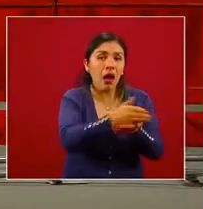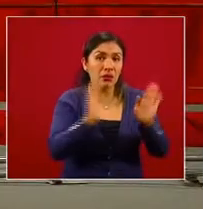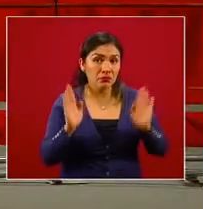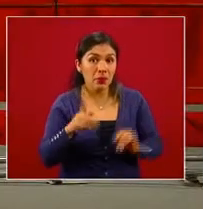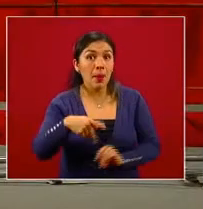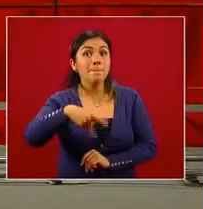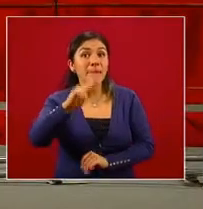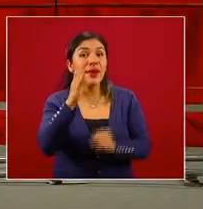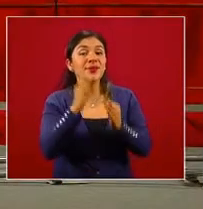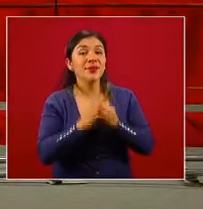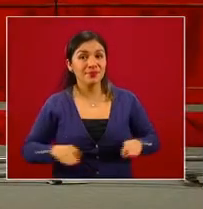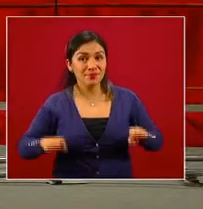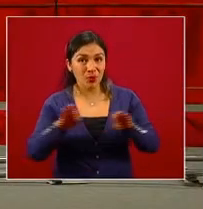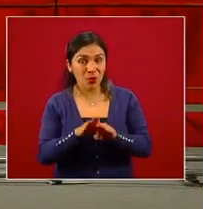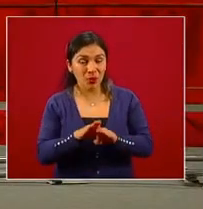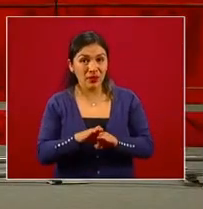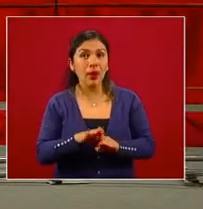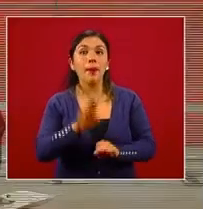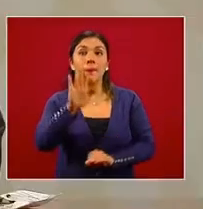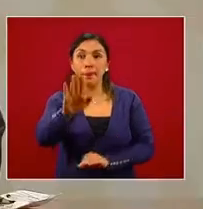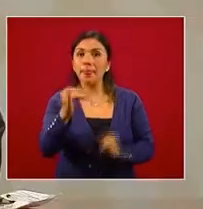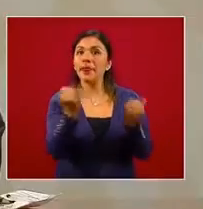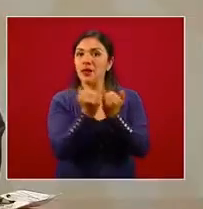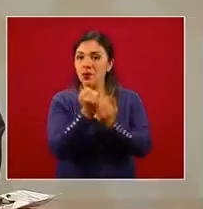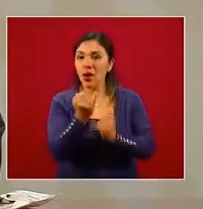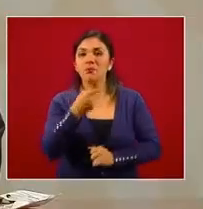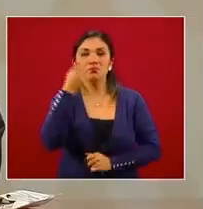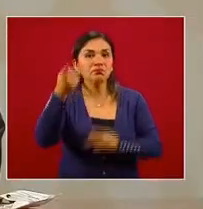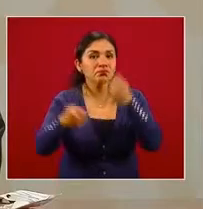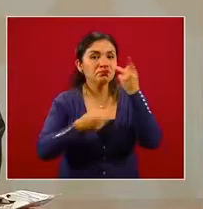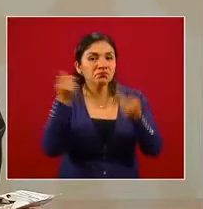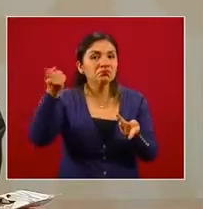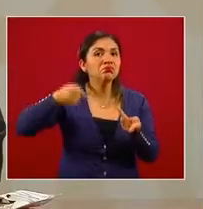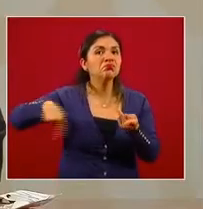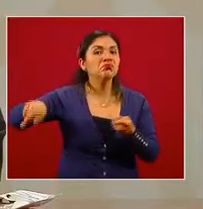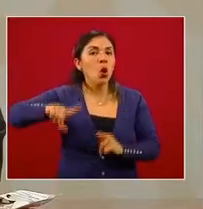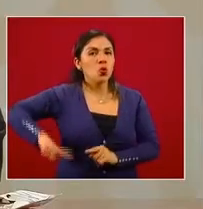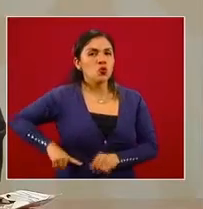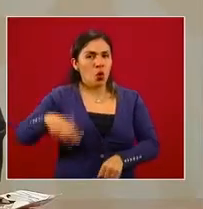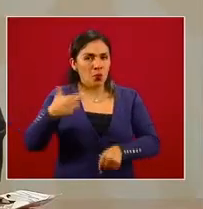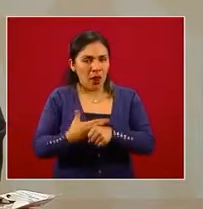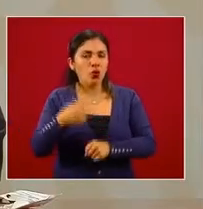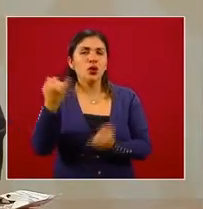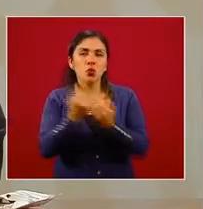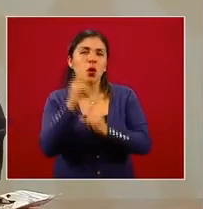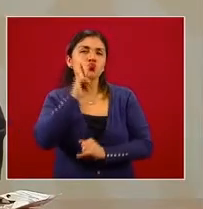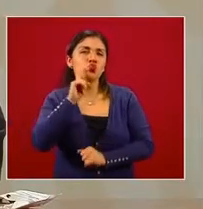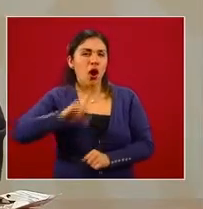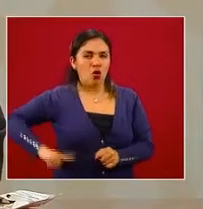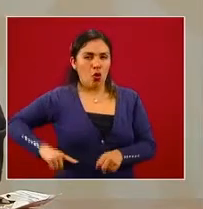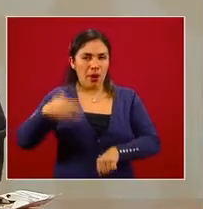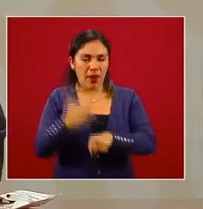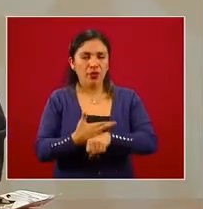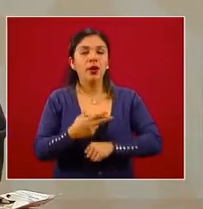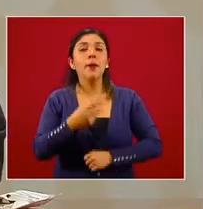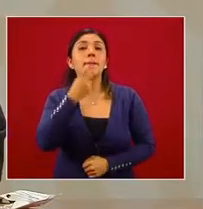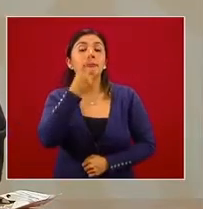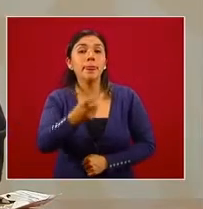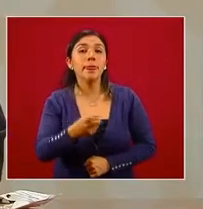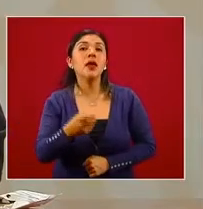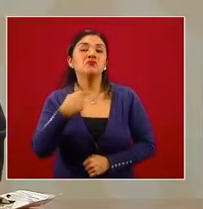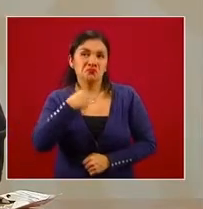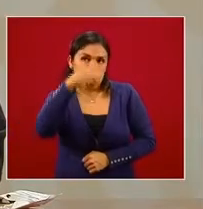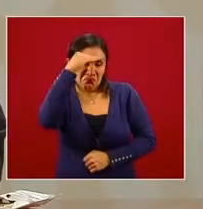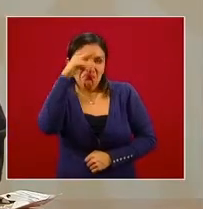gather there. That's an option. But one of our challenges here, and this was also mentioned by our governors and by